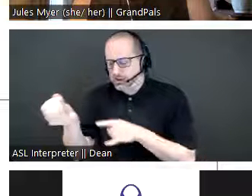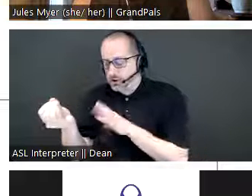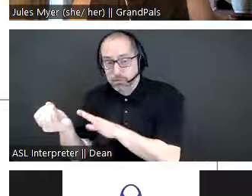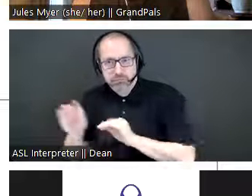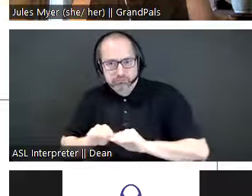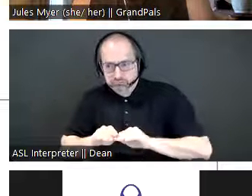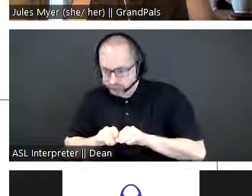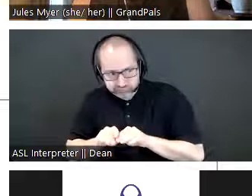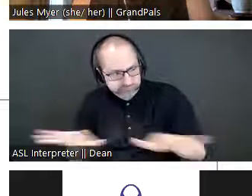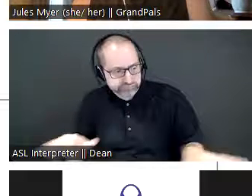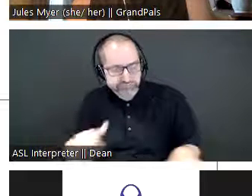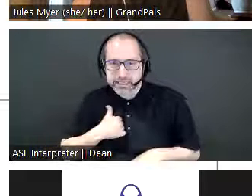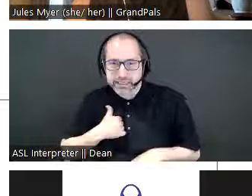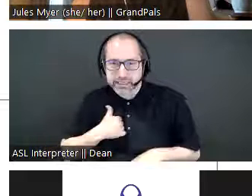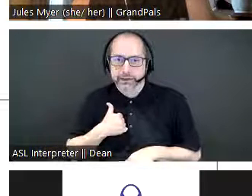needs of each community.